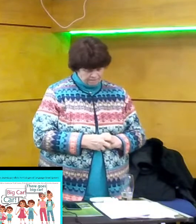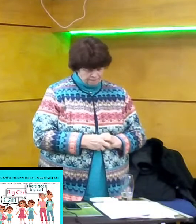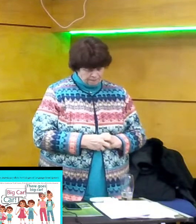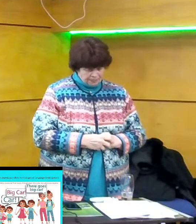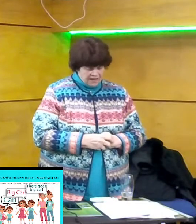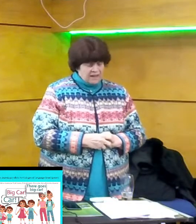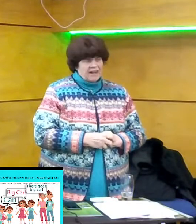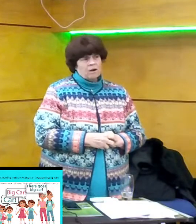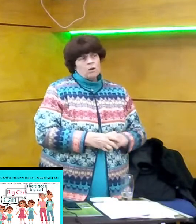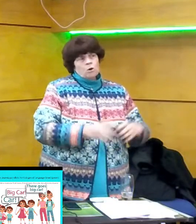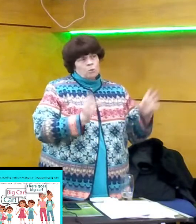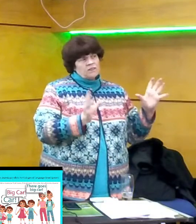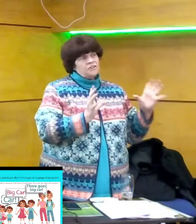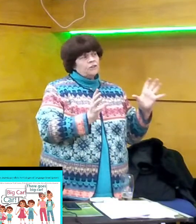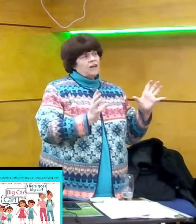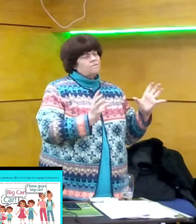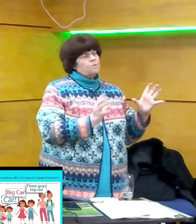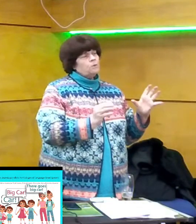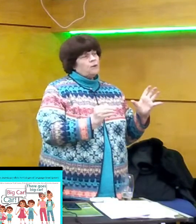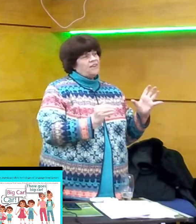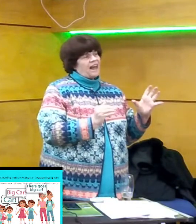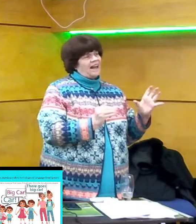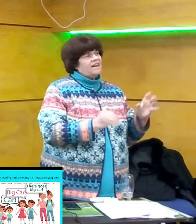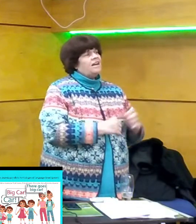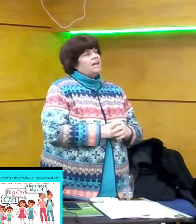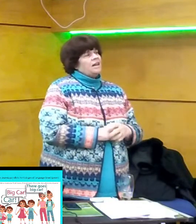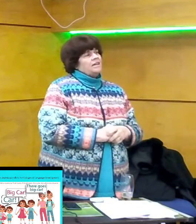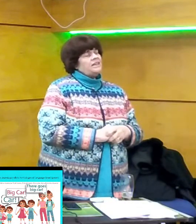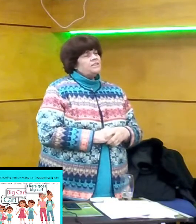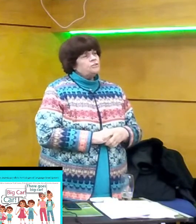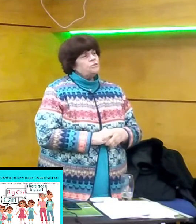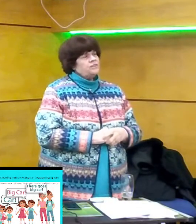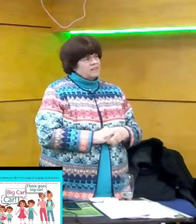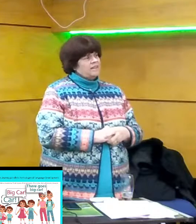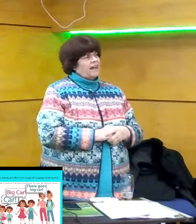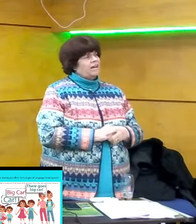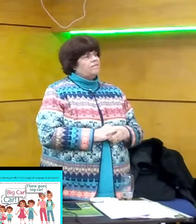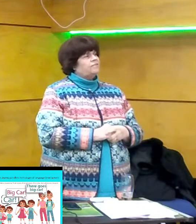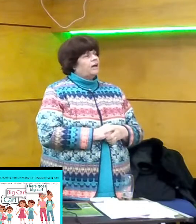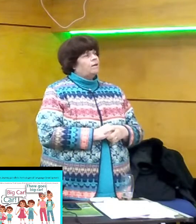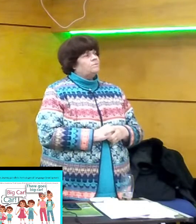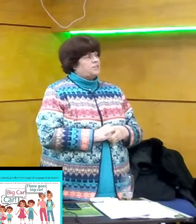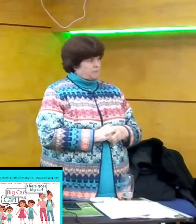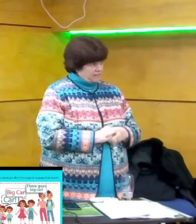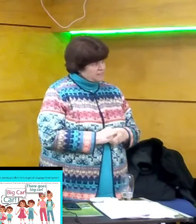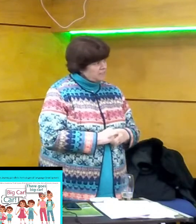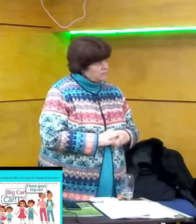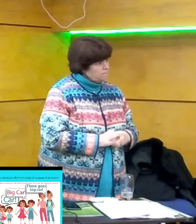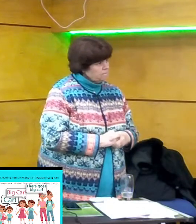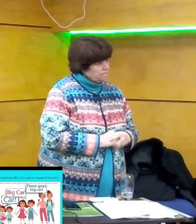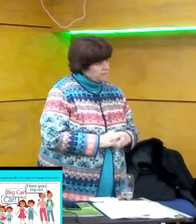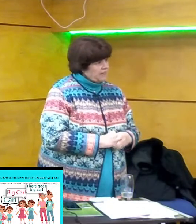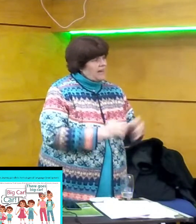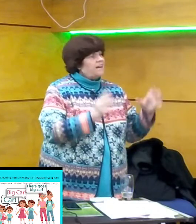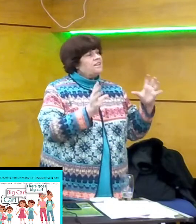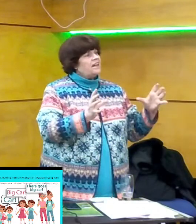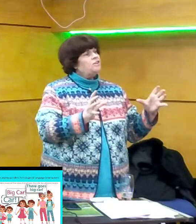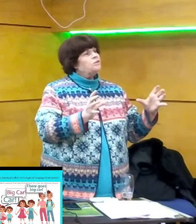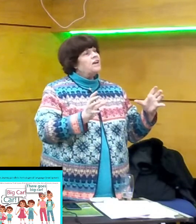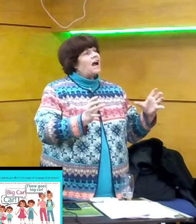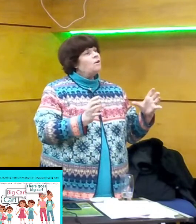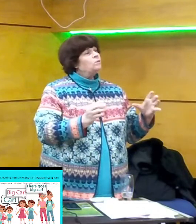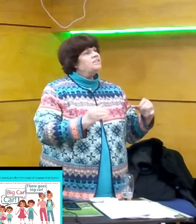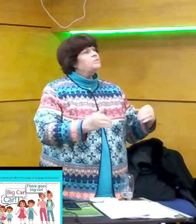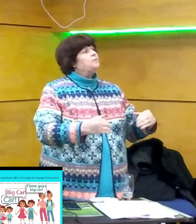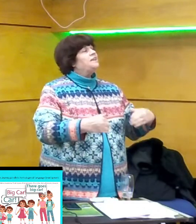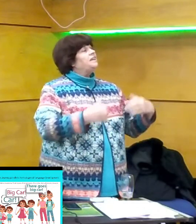event. Now, once you're comfortable with that, ESU does have debate team, and then